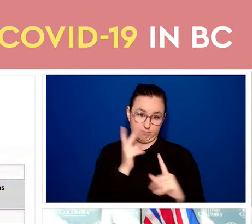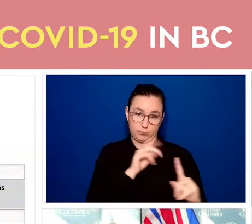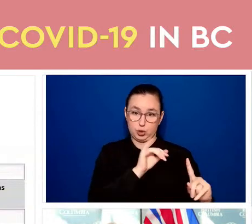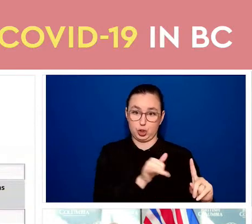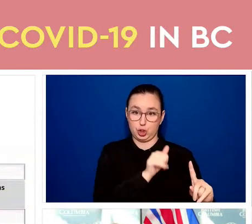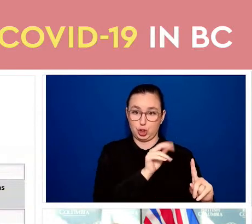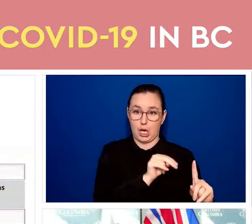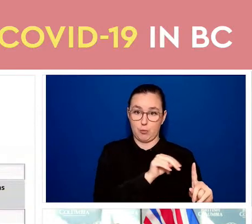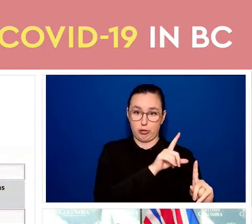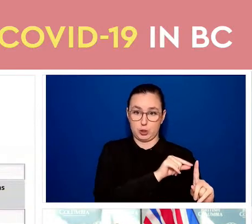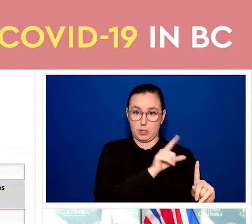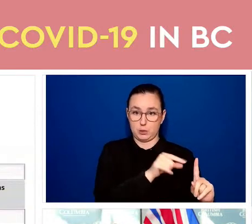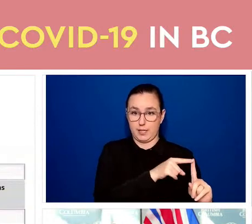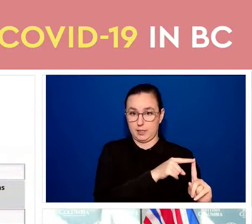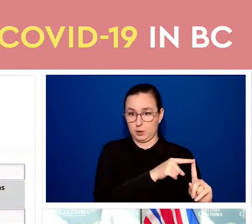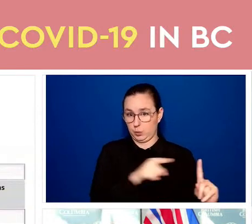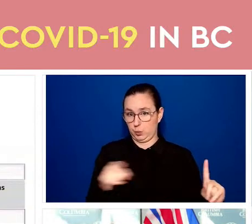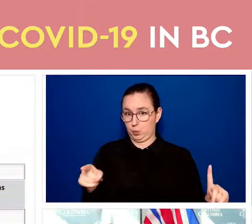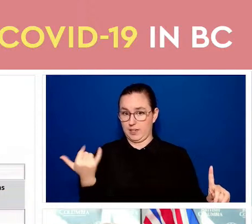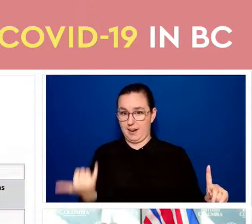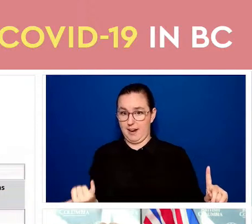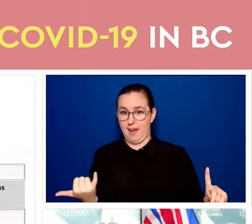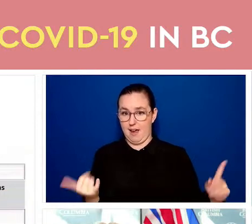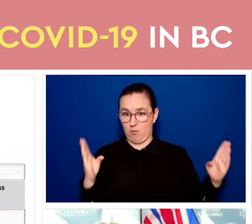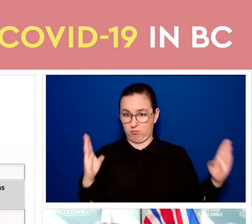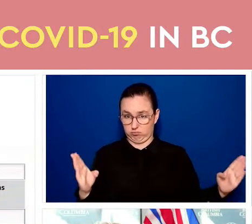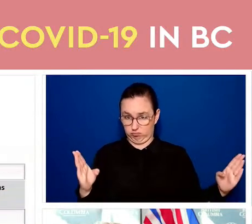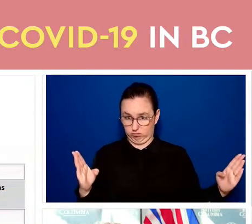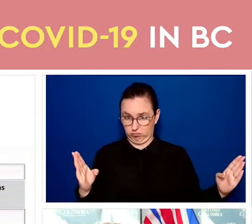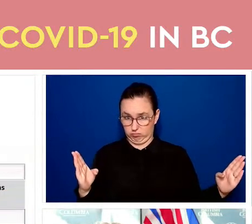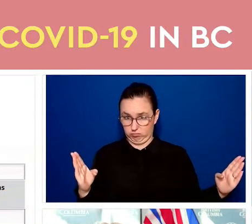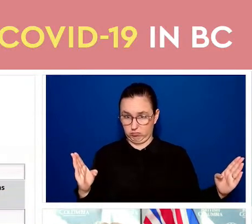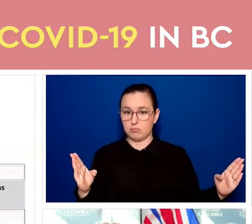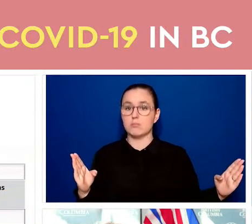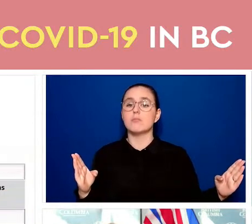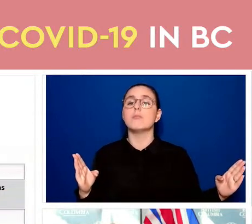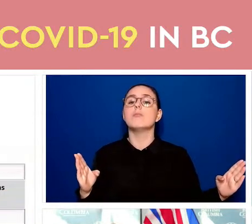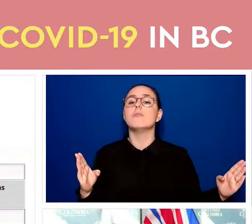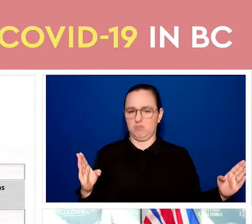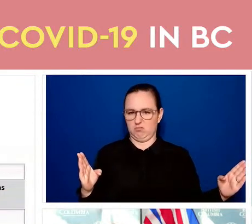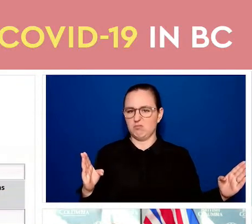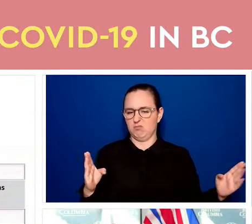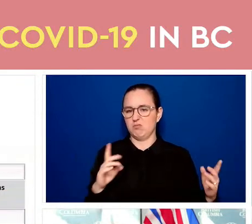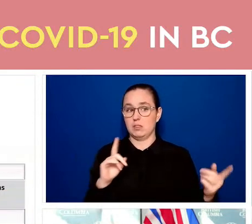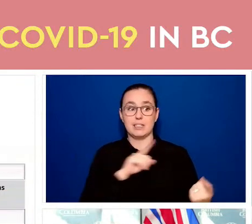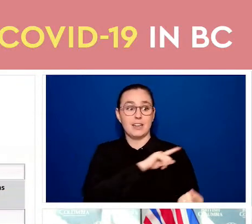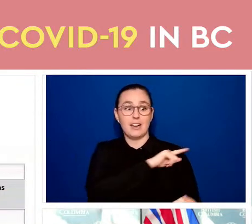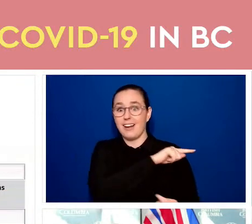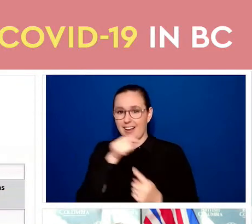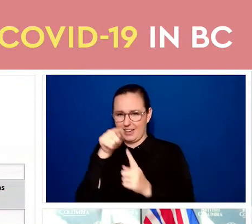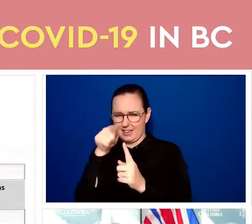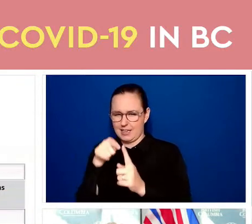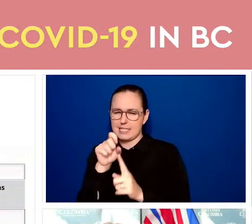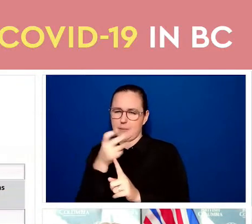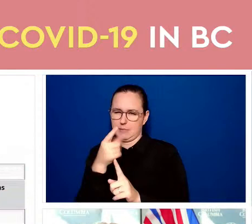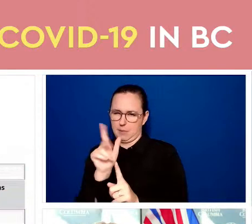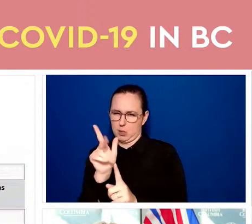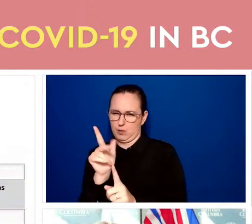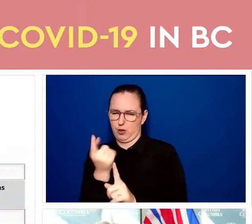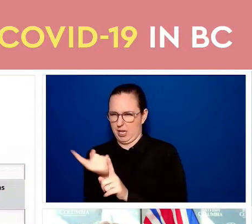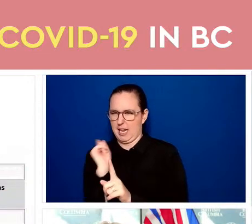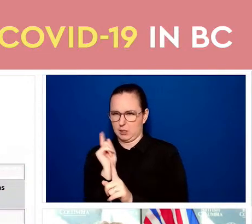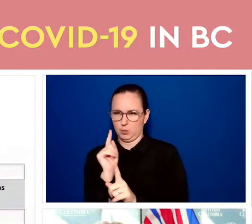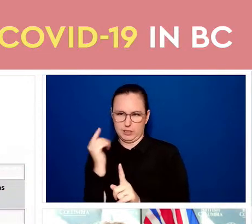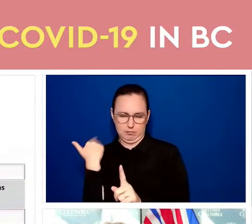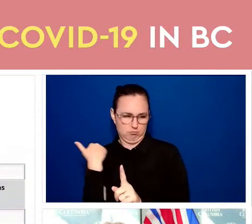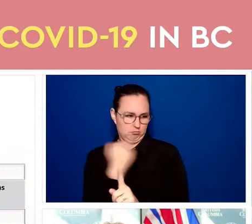2020 and compares it to what we're seeing up to September 23rd, so in this last week. What we have seen in